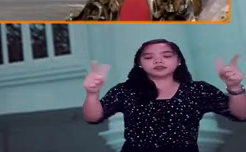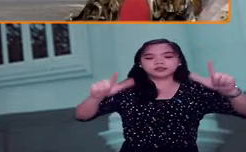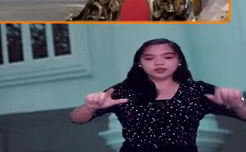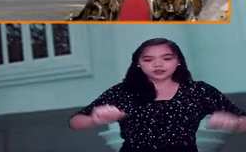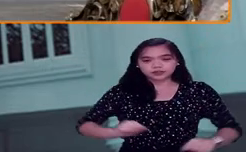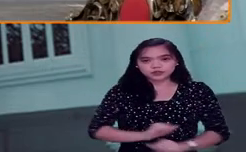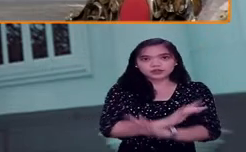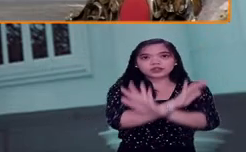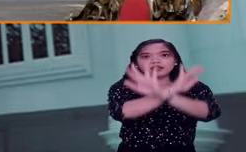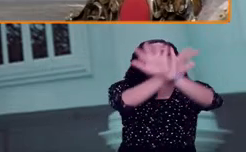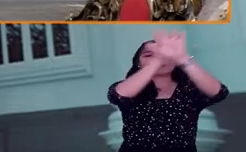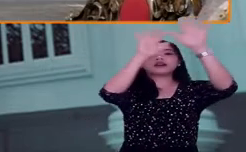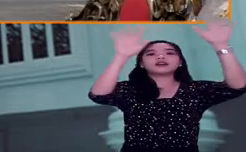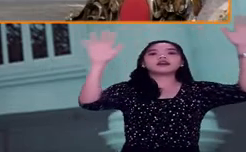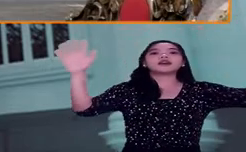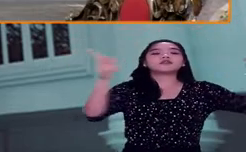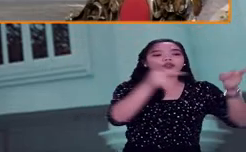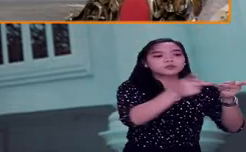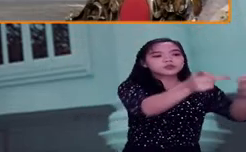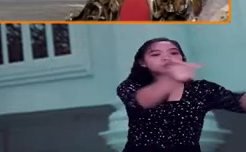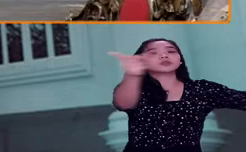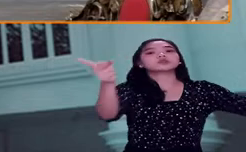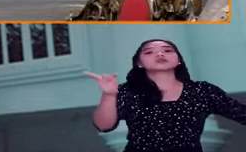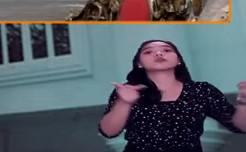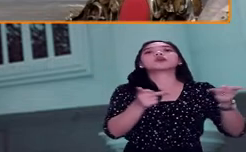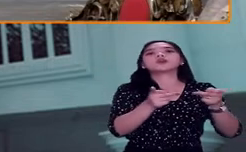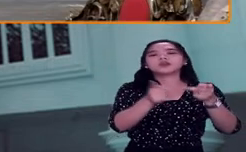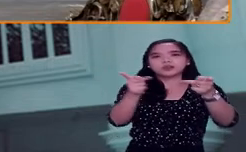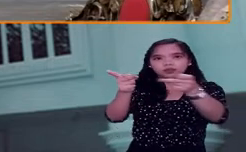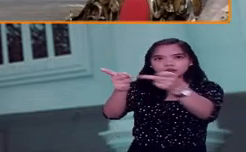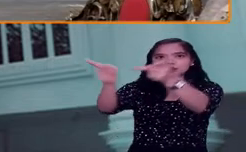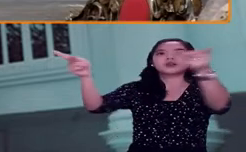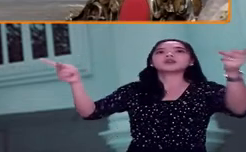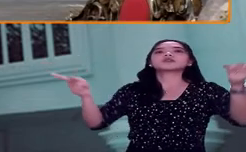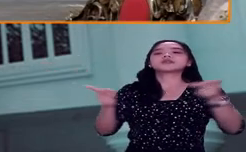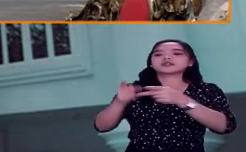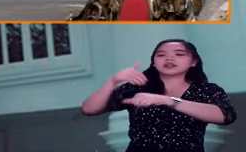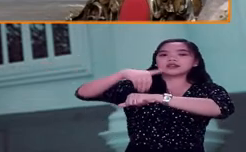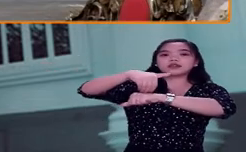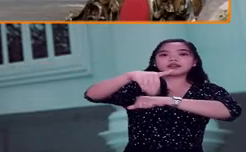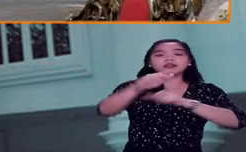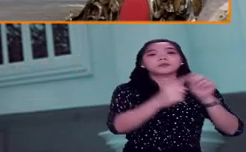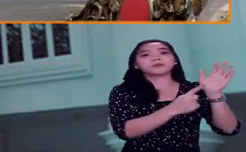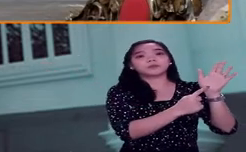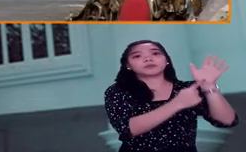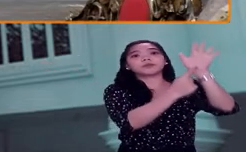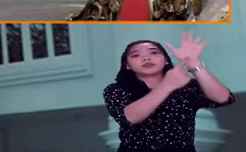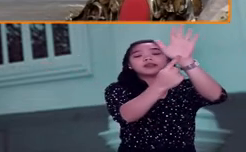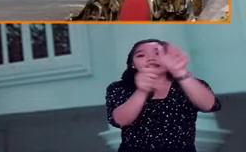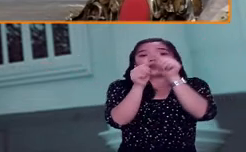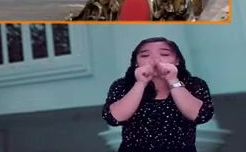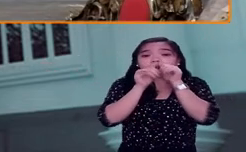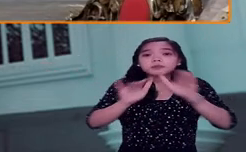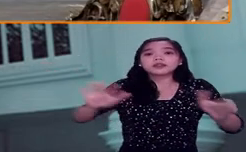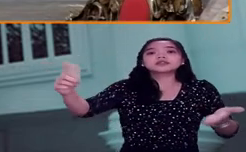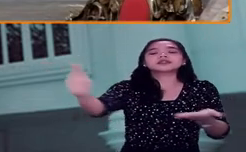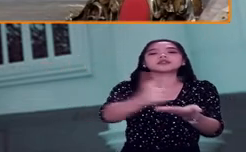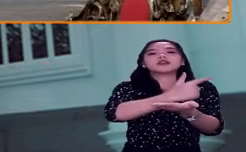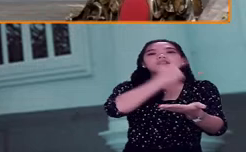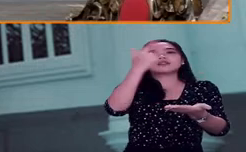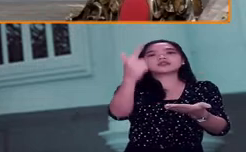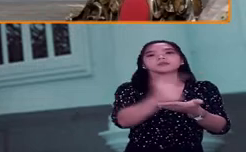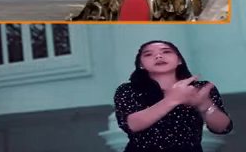gospel light. Let it shine from shore to shore. Send the light,